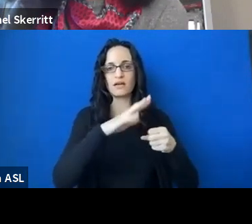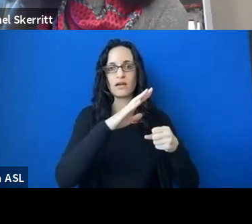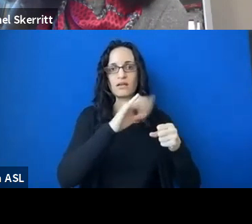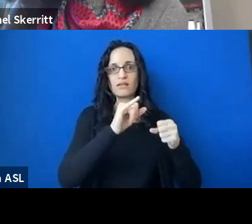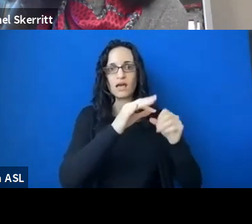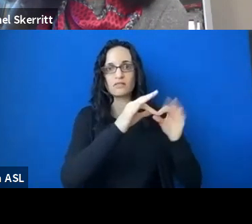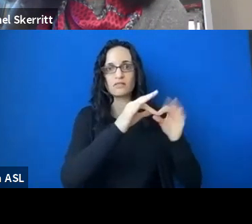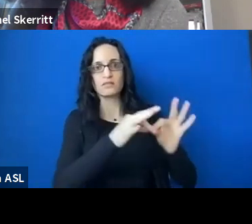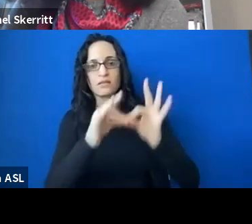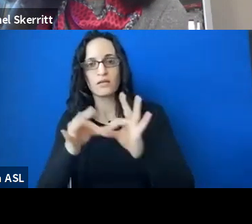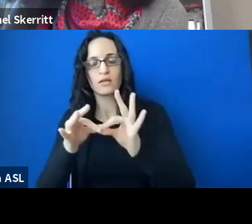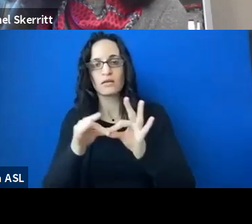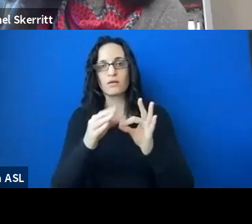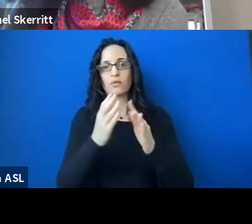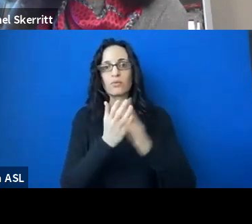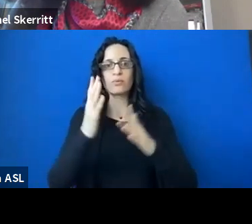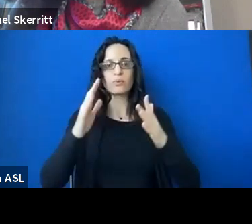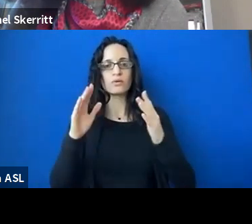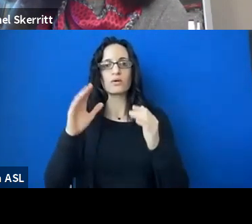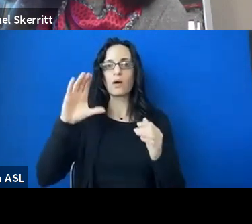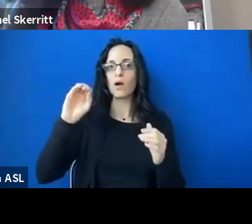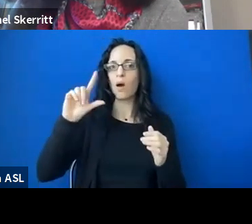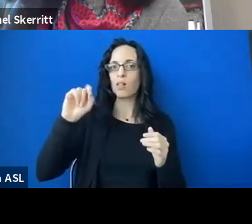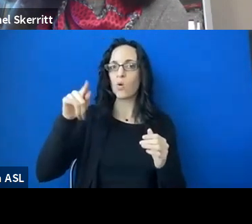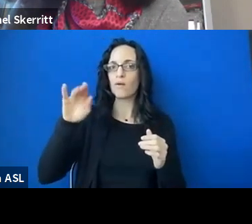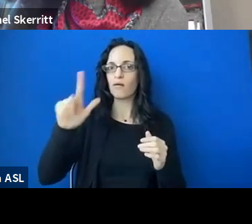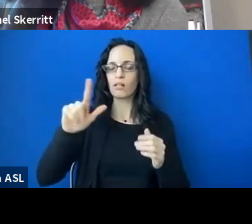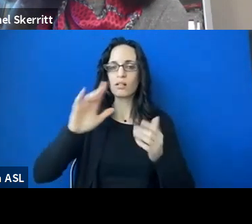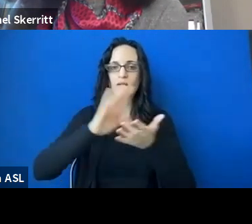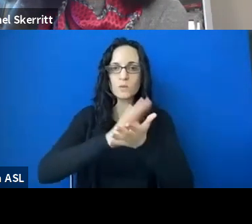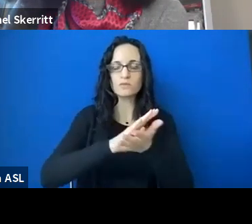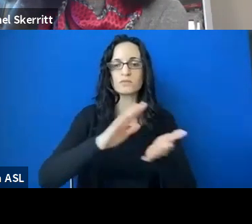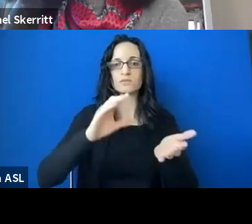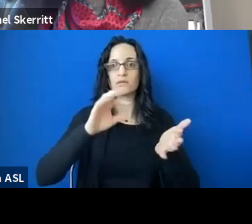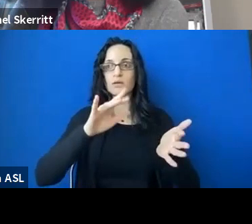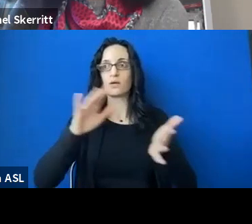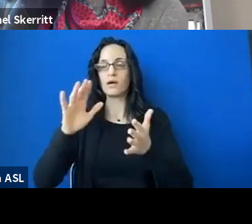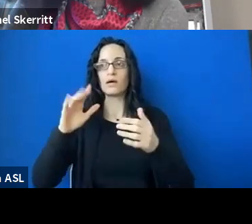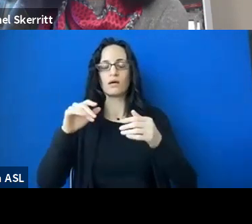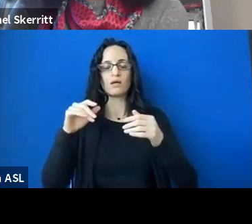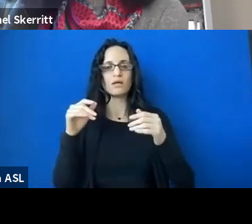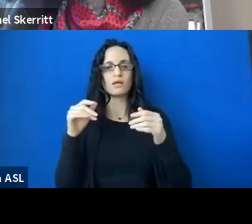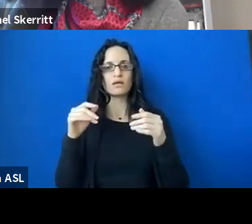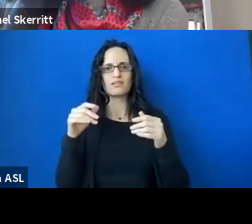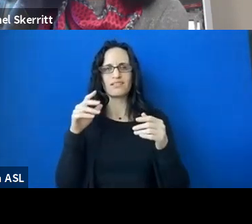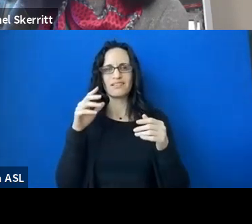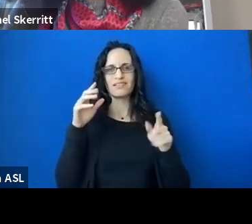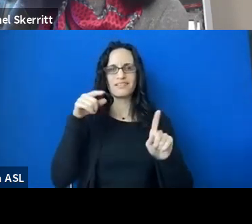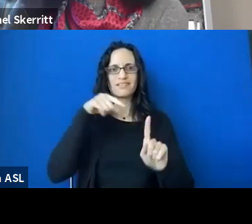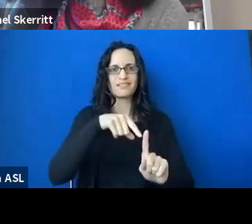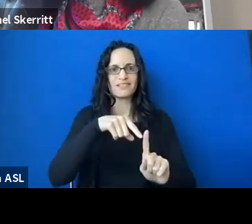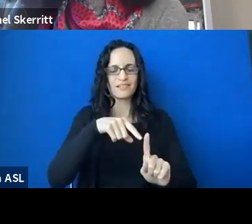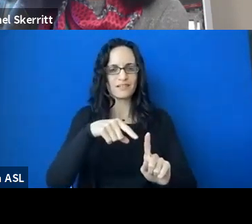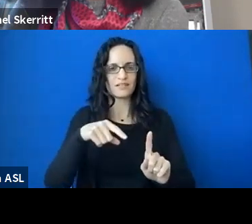and select BPS schools with community wealth and fundraising ability. This pipeline is cloaked in the myth of